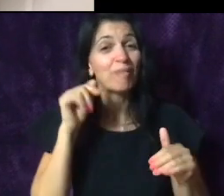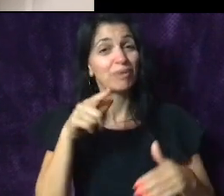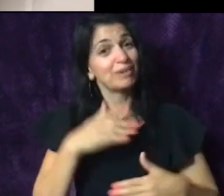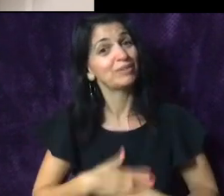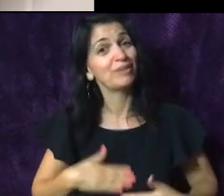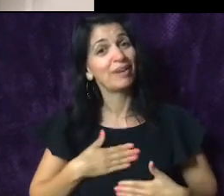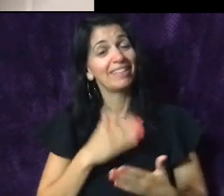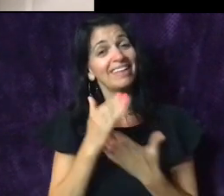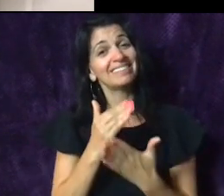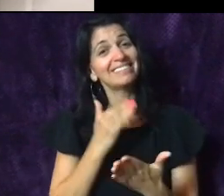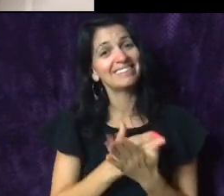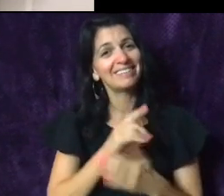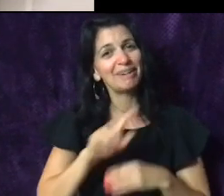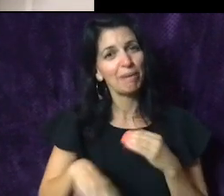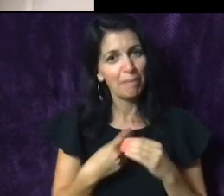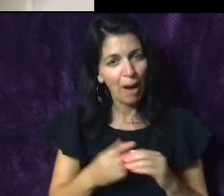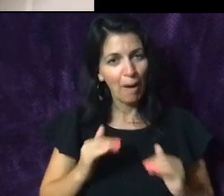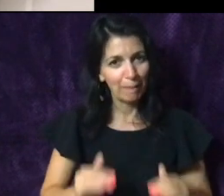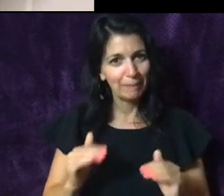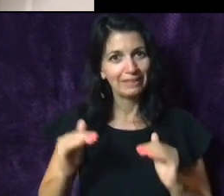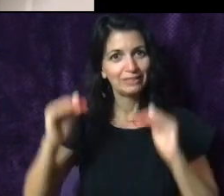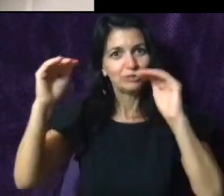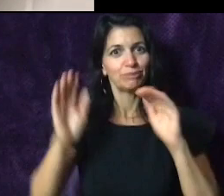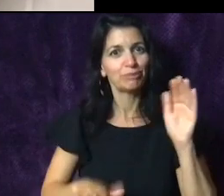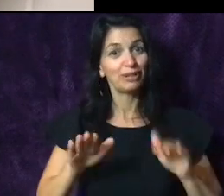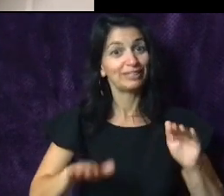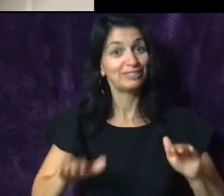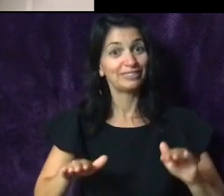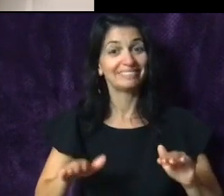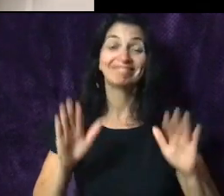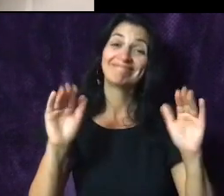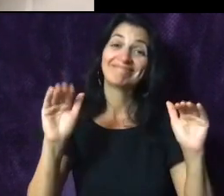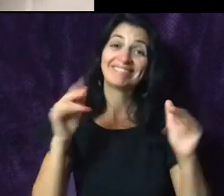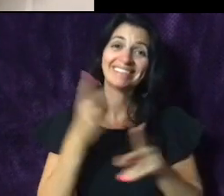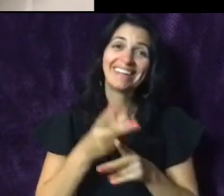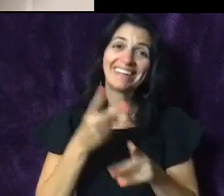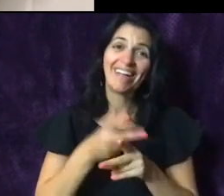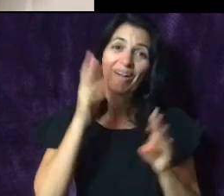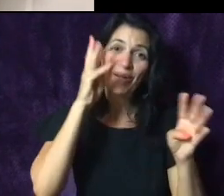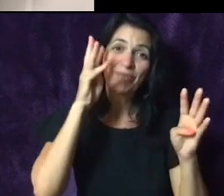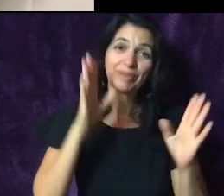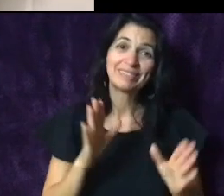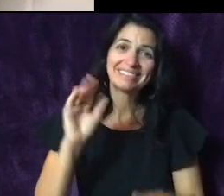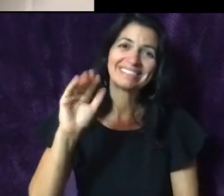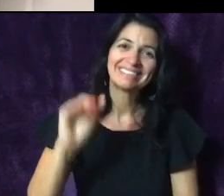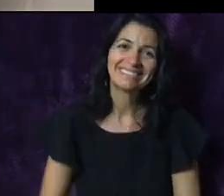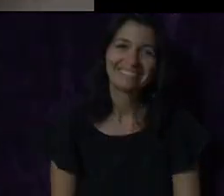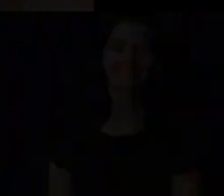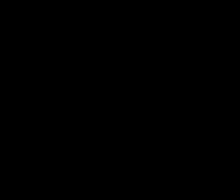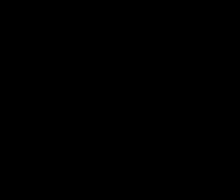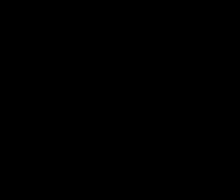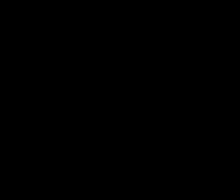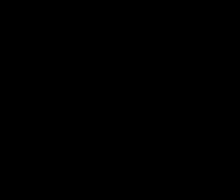and I hope you enjoyed this lesson on making pitched percussion pieces. Take care, composers.